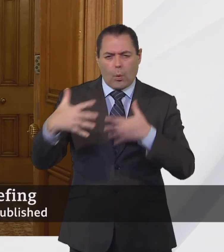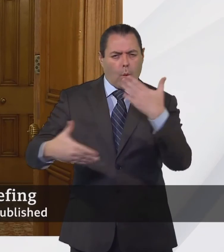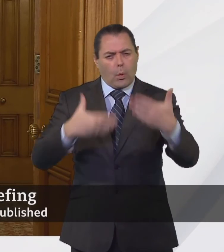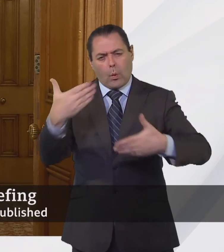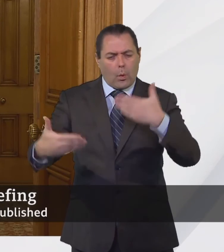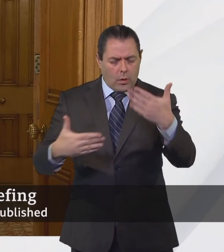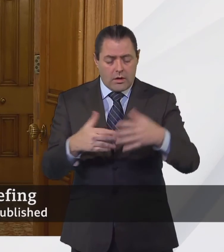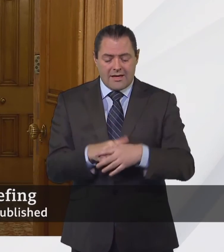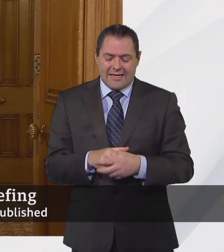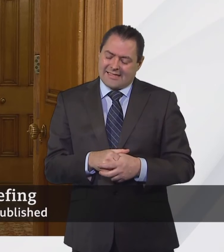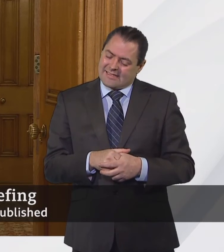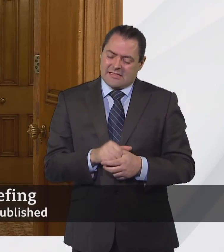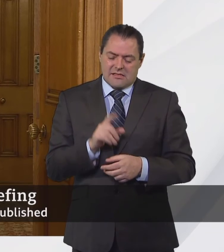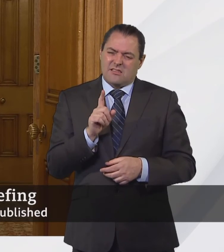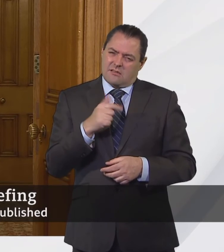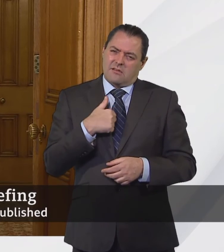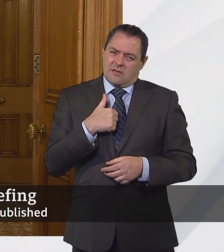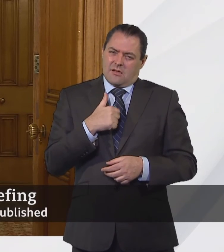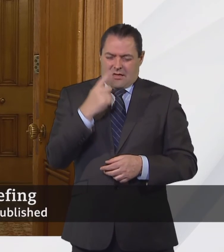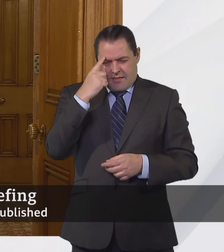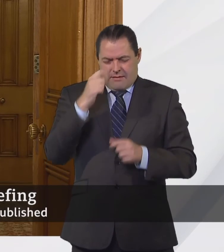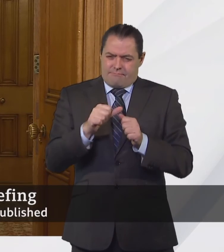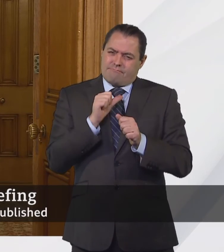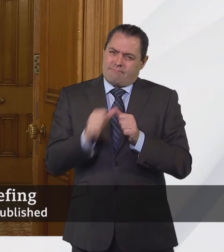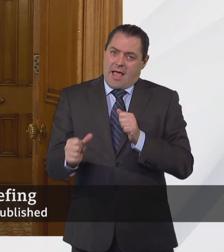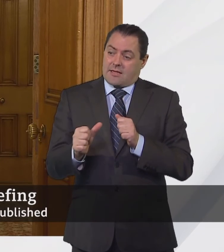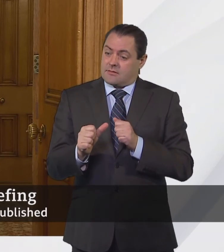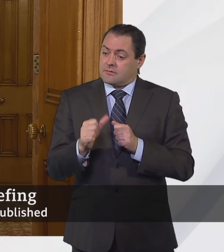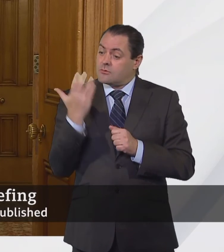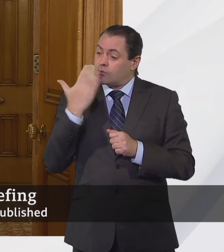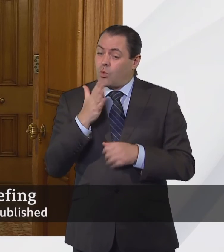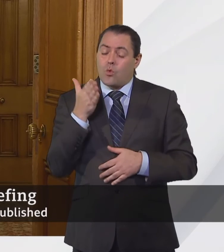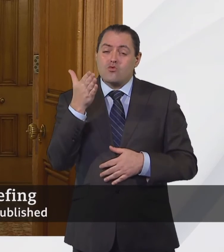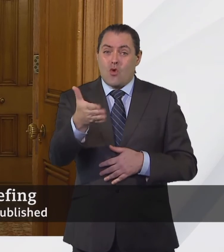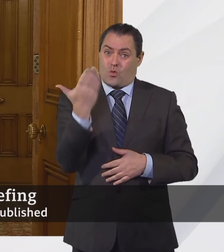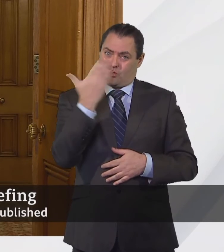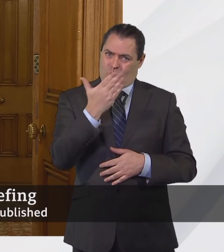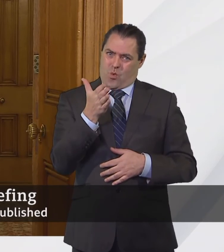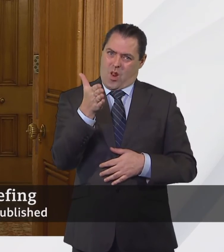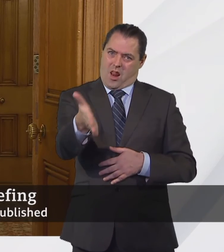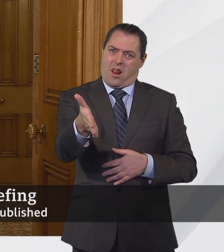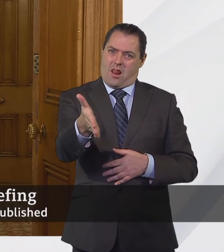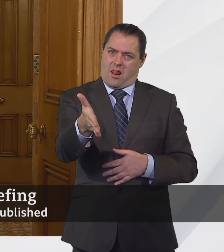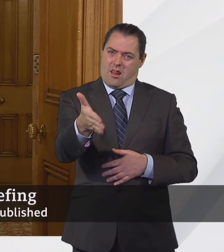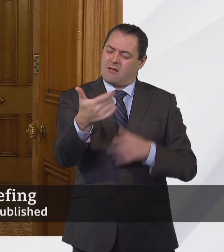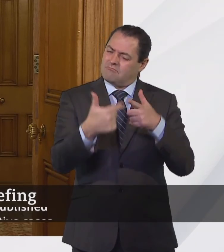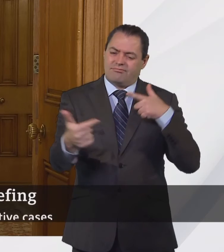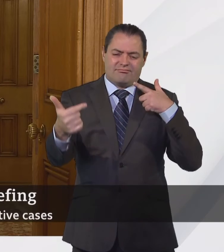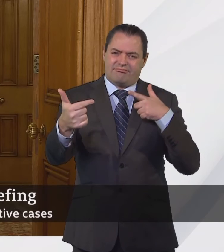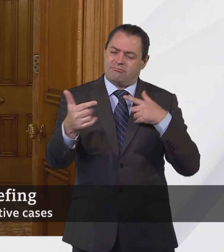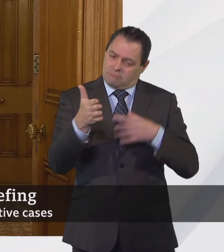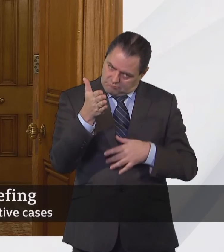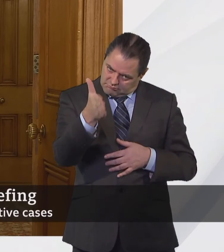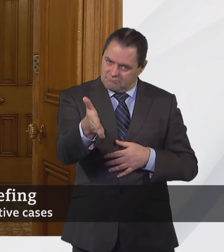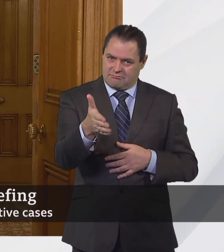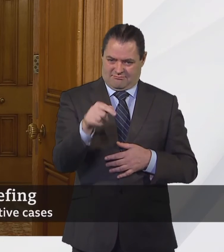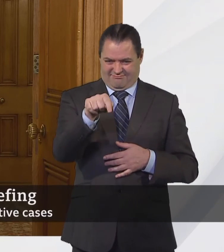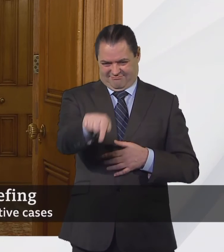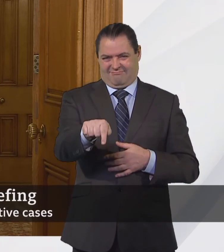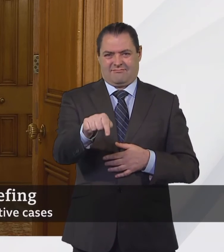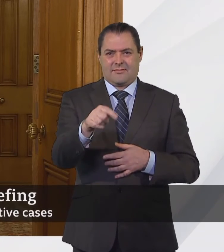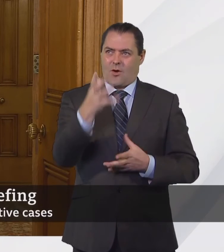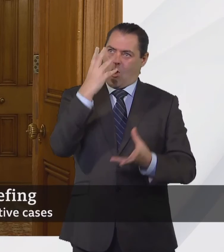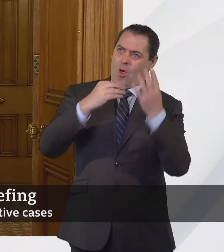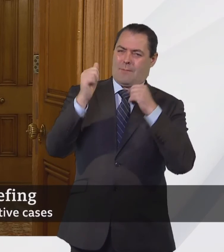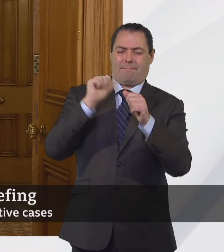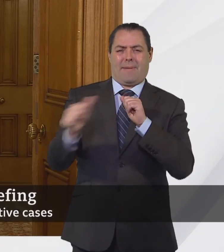on the whole, we want to see pupils, kids in school to get the benefit of learning. And this is vital